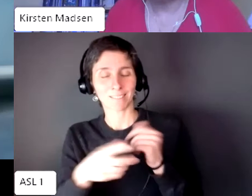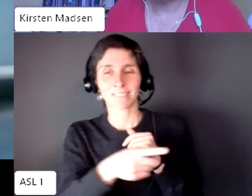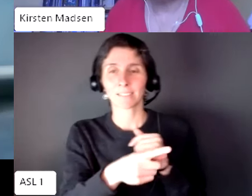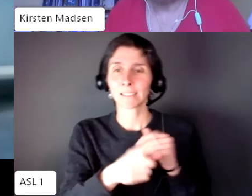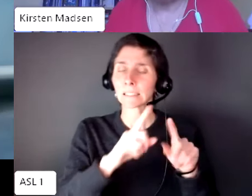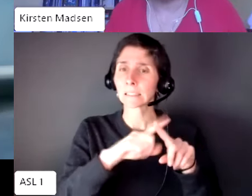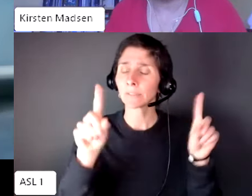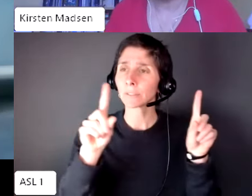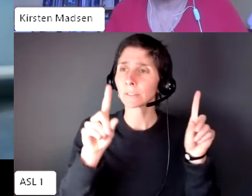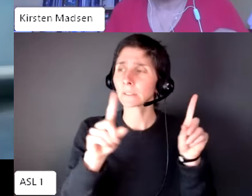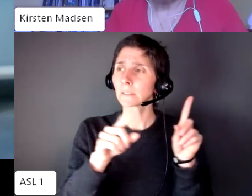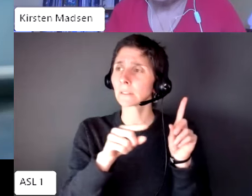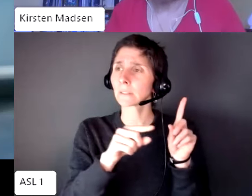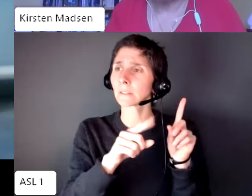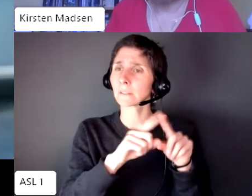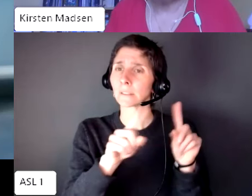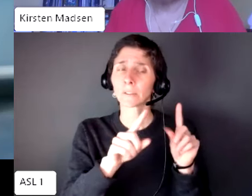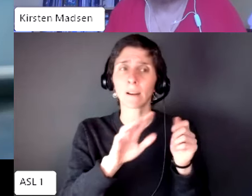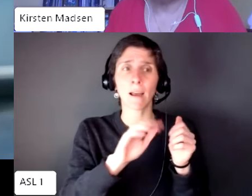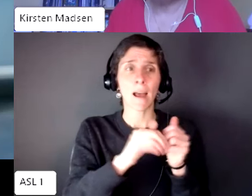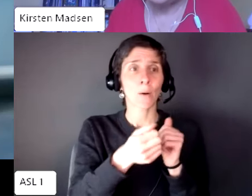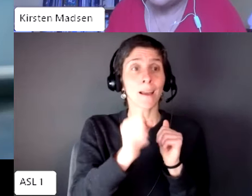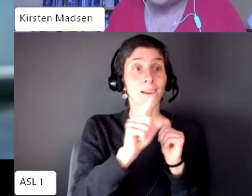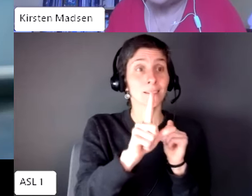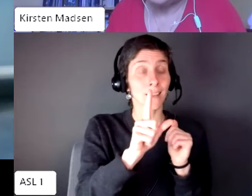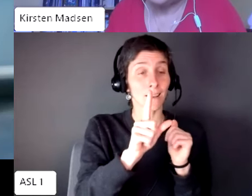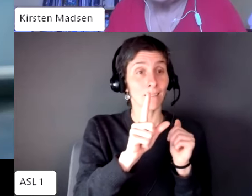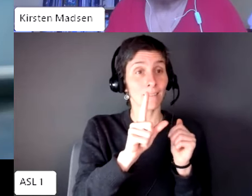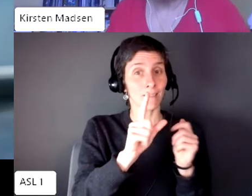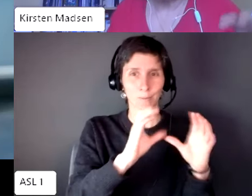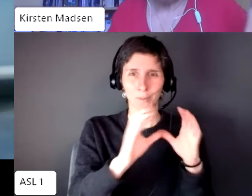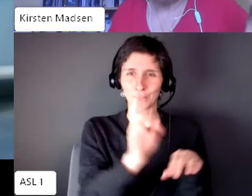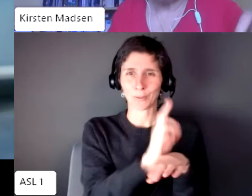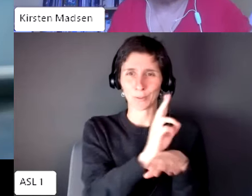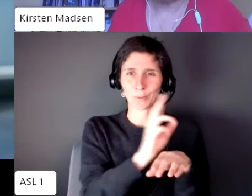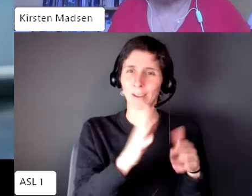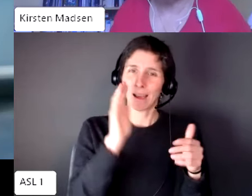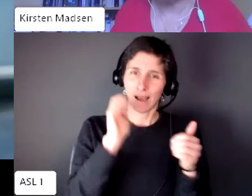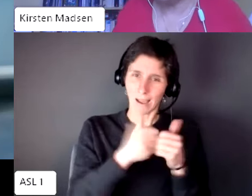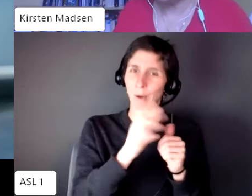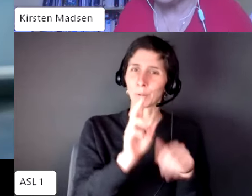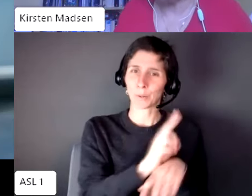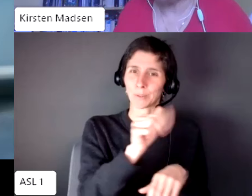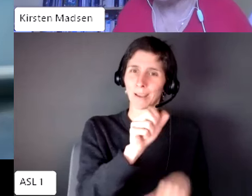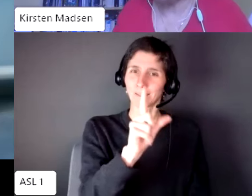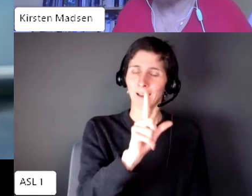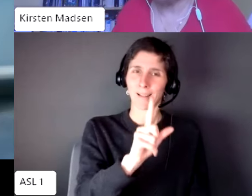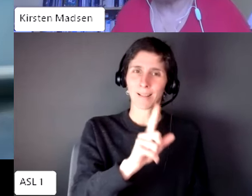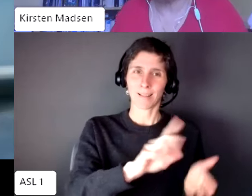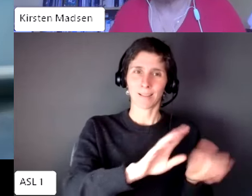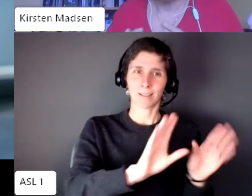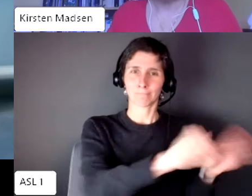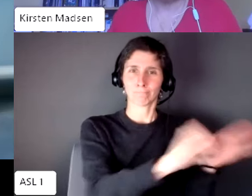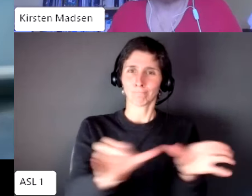differences in how ASL people communicate. So you have groups of